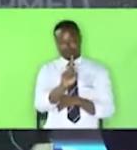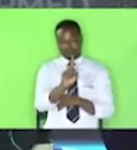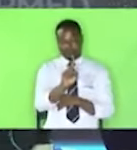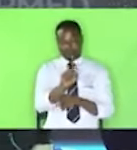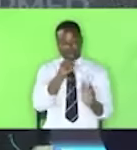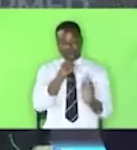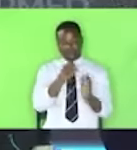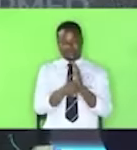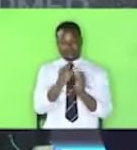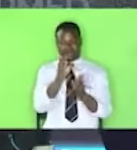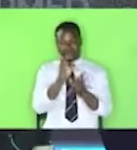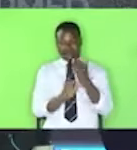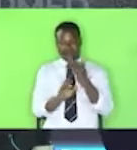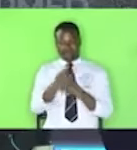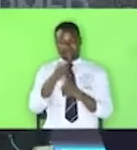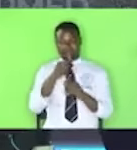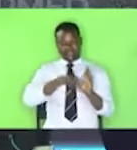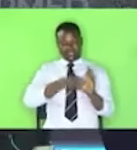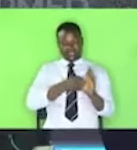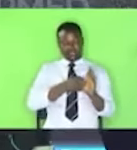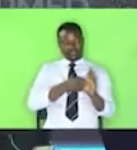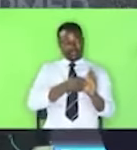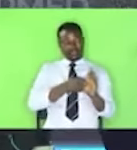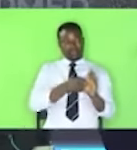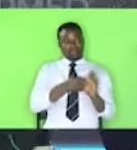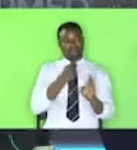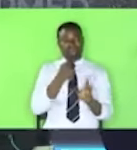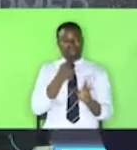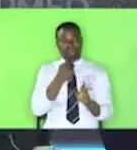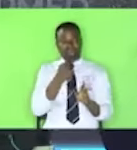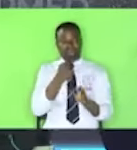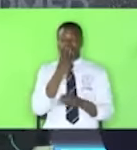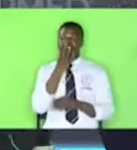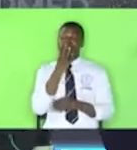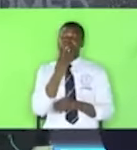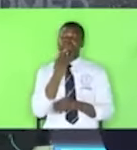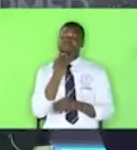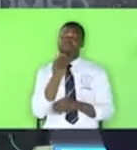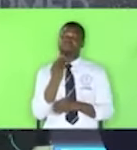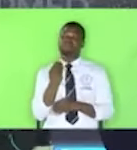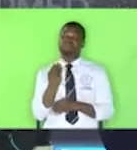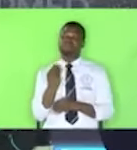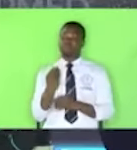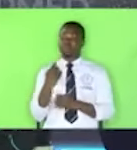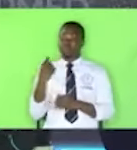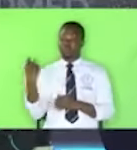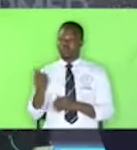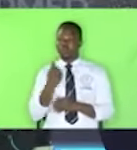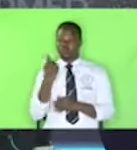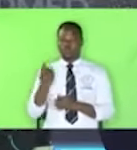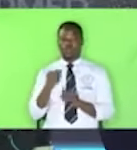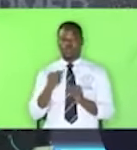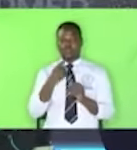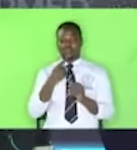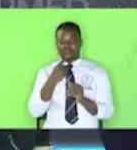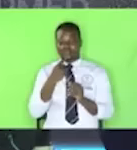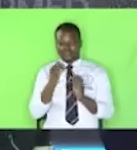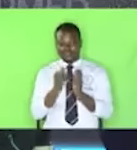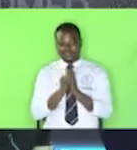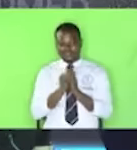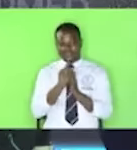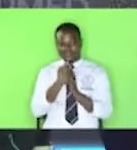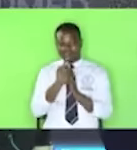us to the beginnings. Now, the Jews always kept an extensive